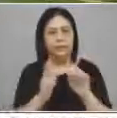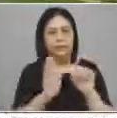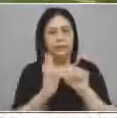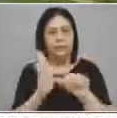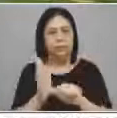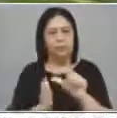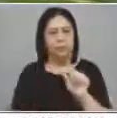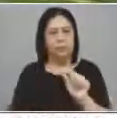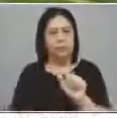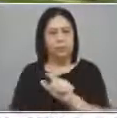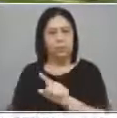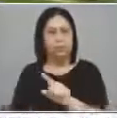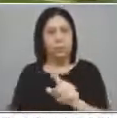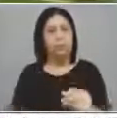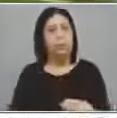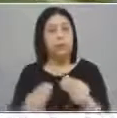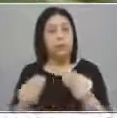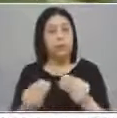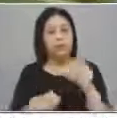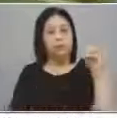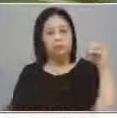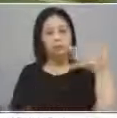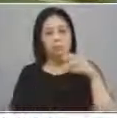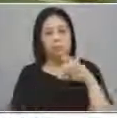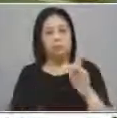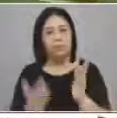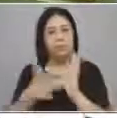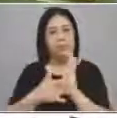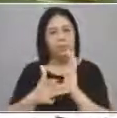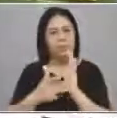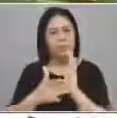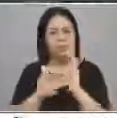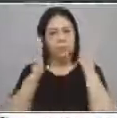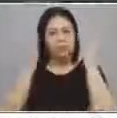ng mga public school ang wala pa ring internet connection.